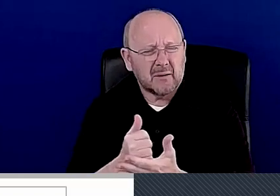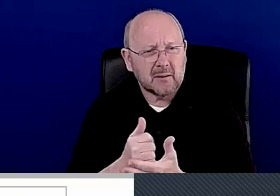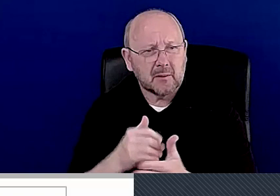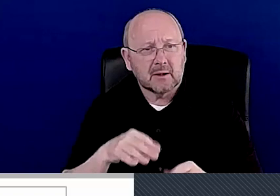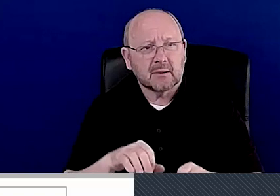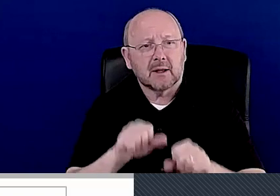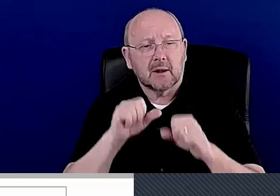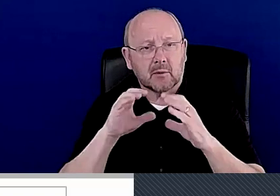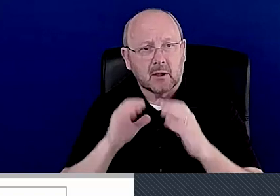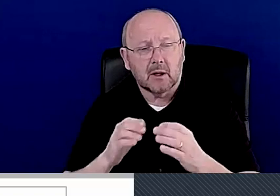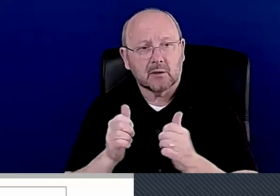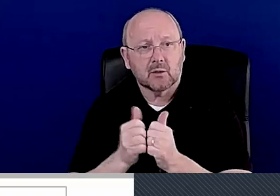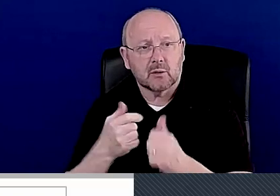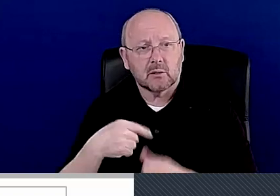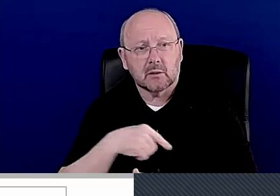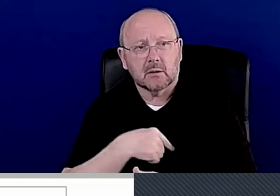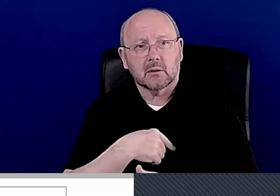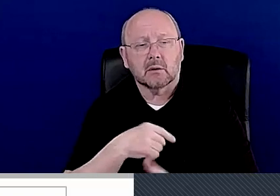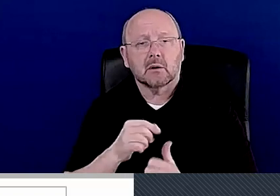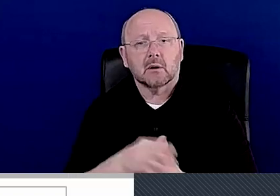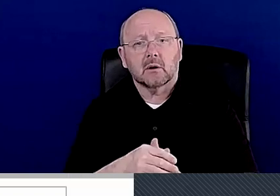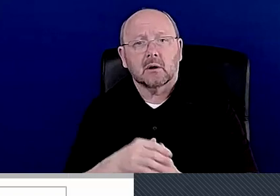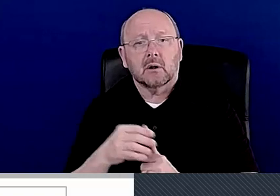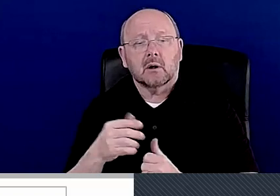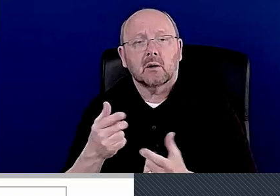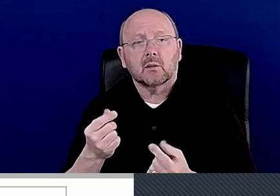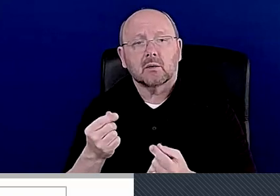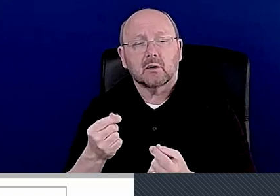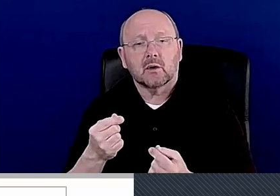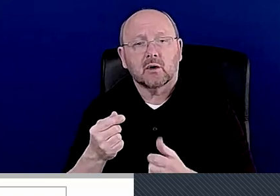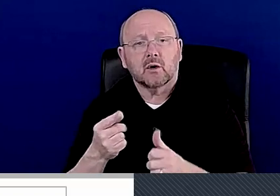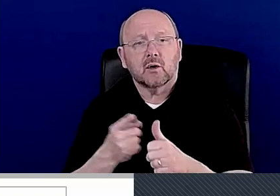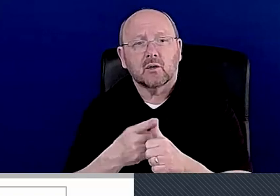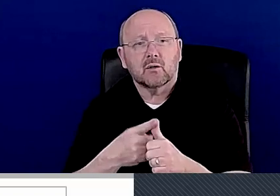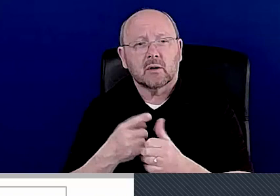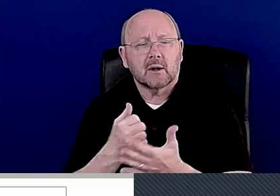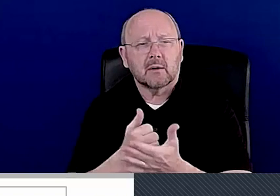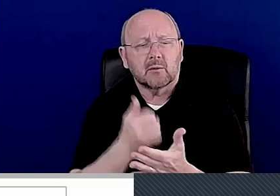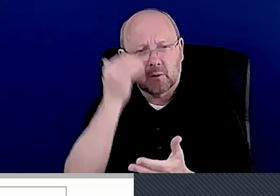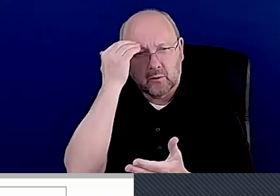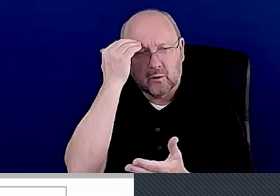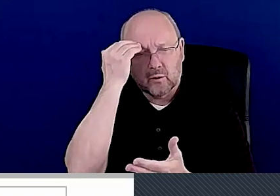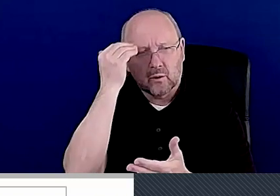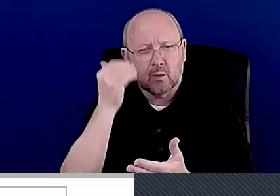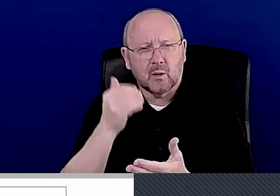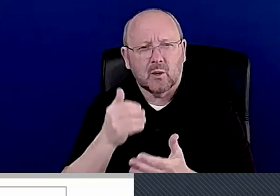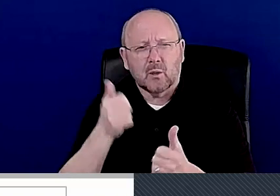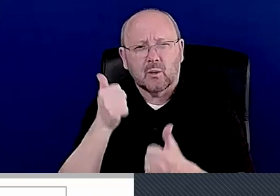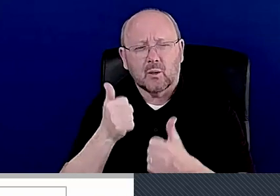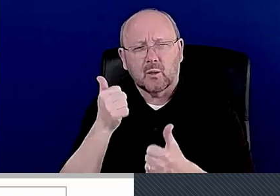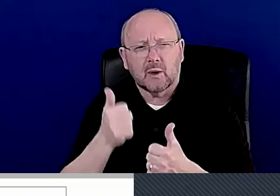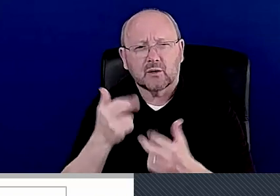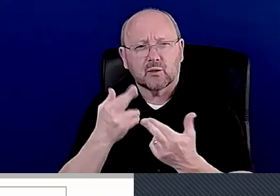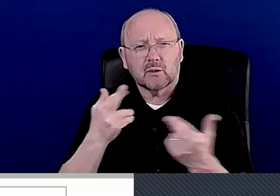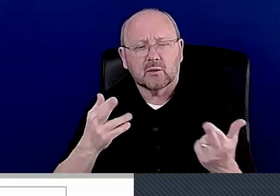with us. And part of that is, just helping them get access to the different resources we have here as well. Because if a student